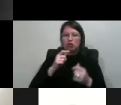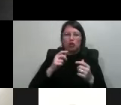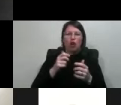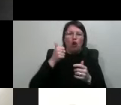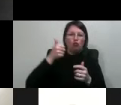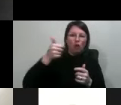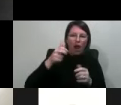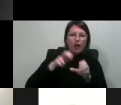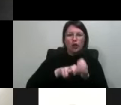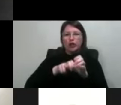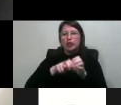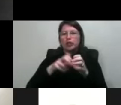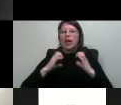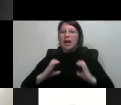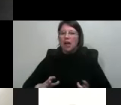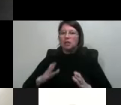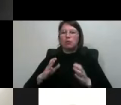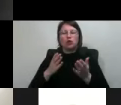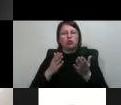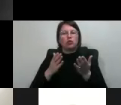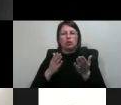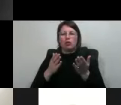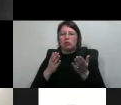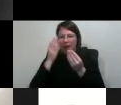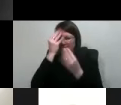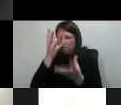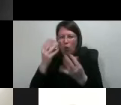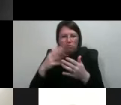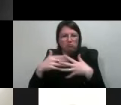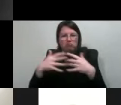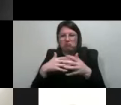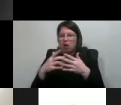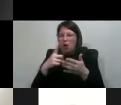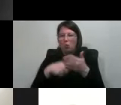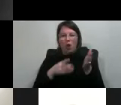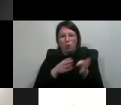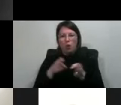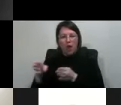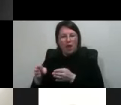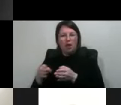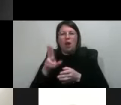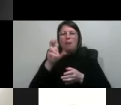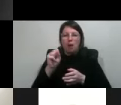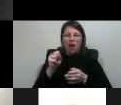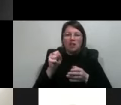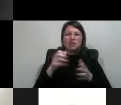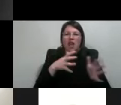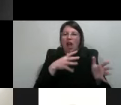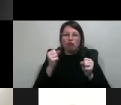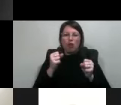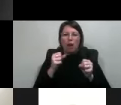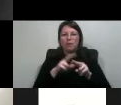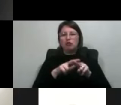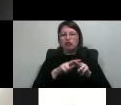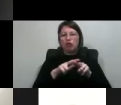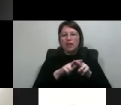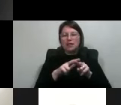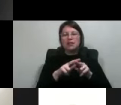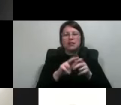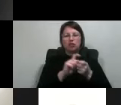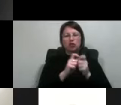informed through all platforms available. And then again, the bus and rapid transit changes will go